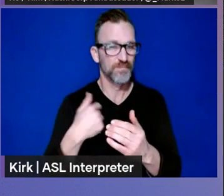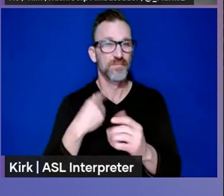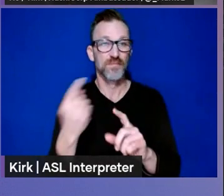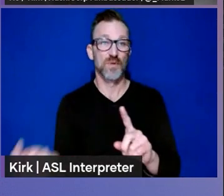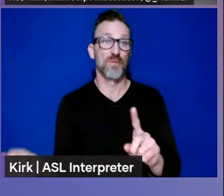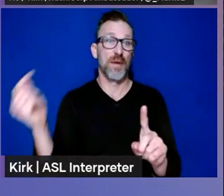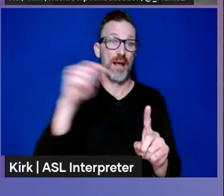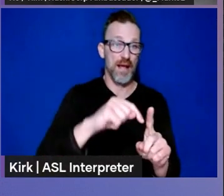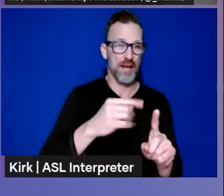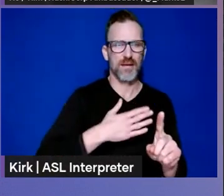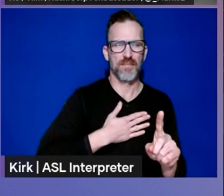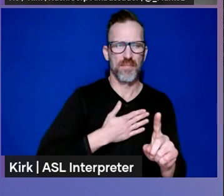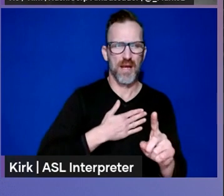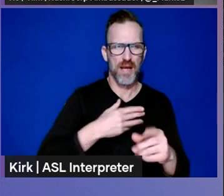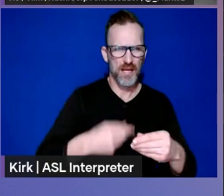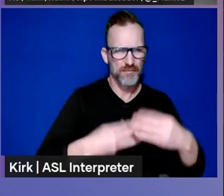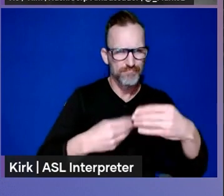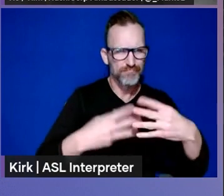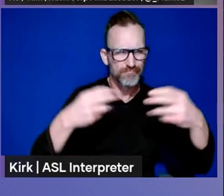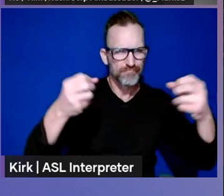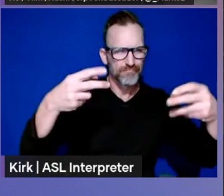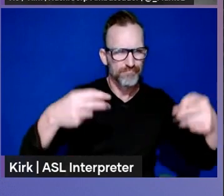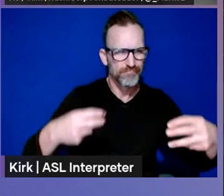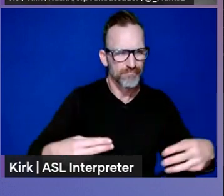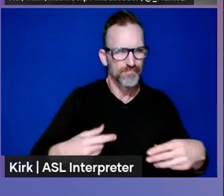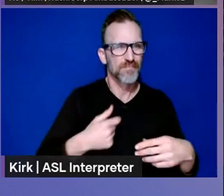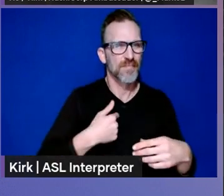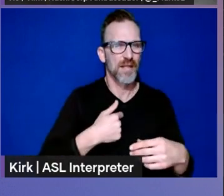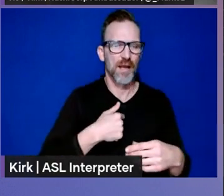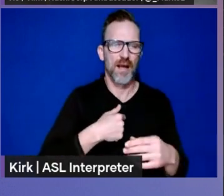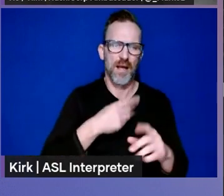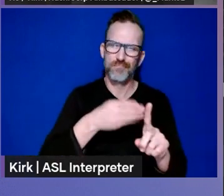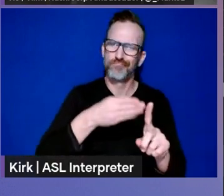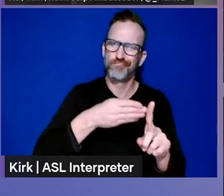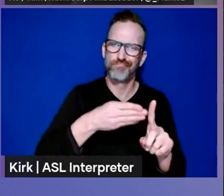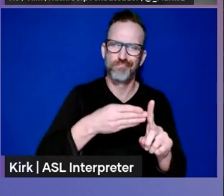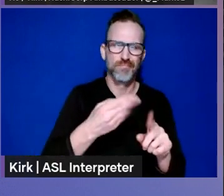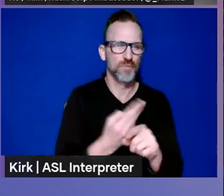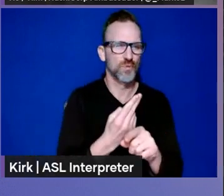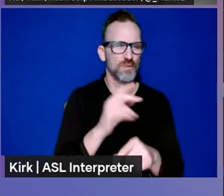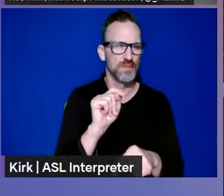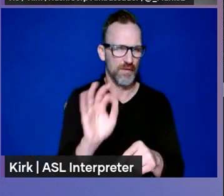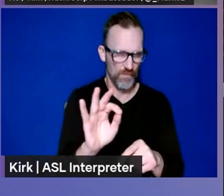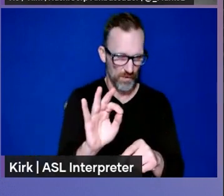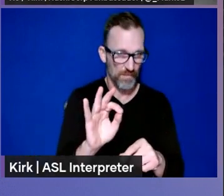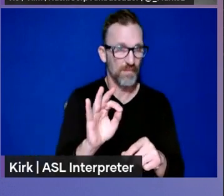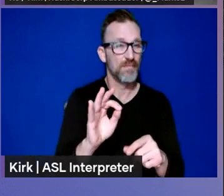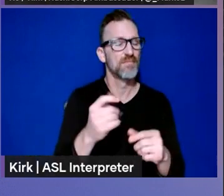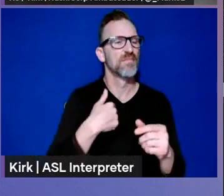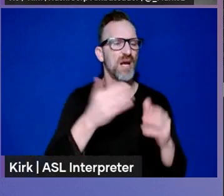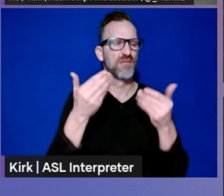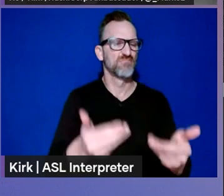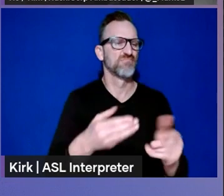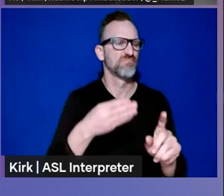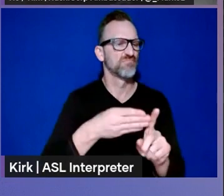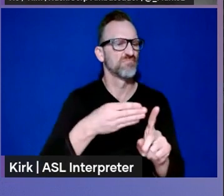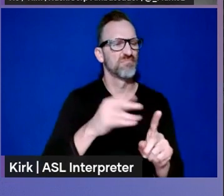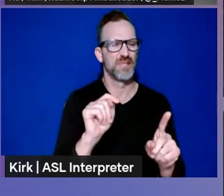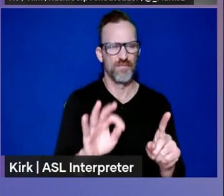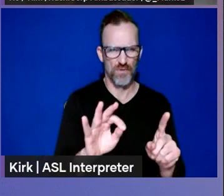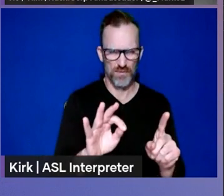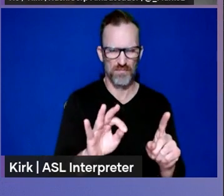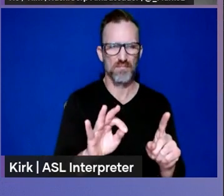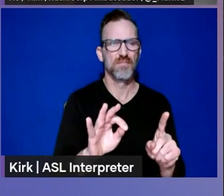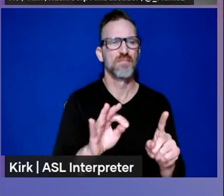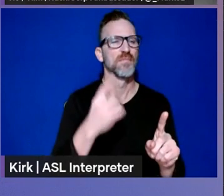is, because I really like Terraform, what I'm using here is I'm just going to use Terraform to provision my my